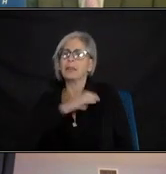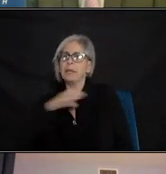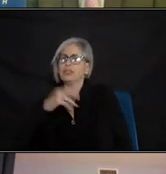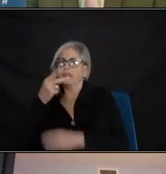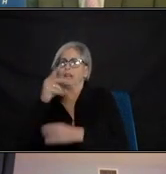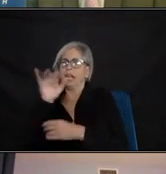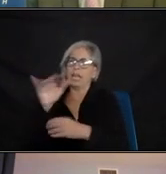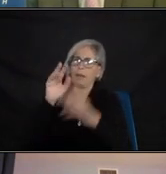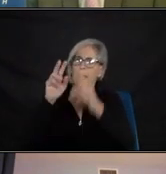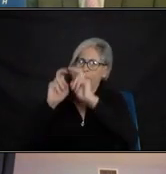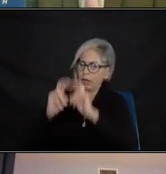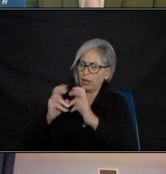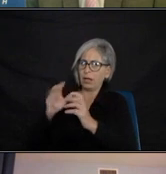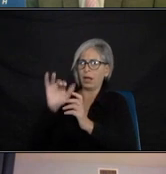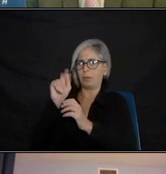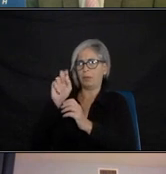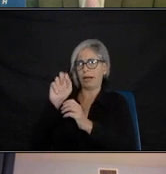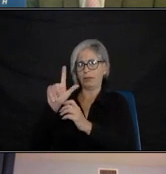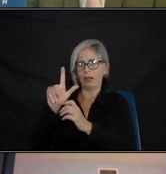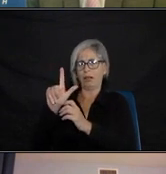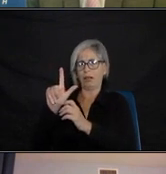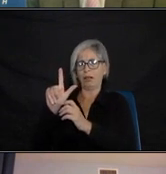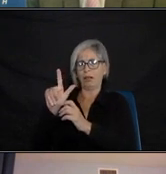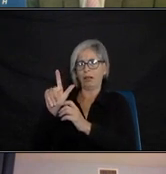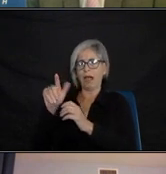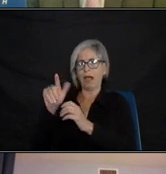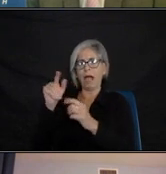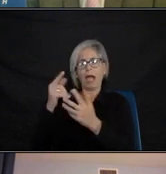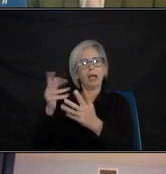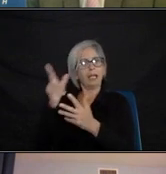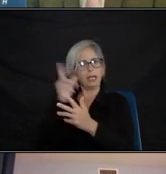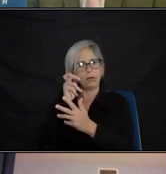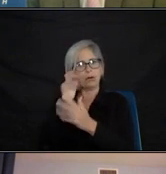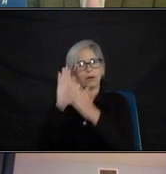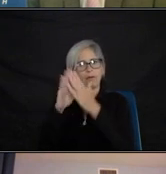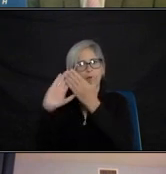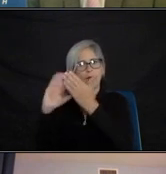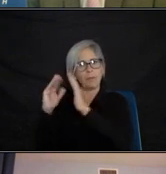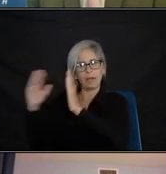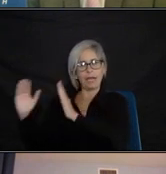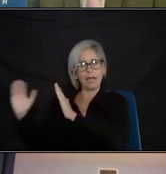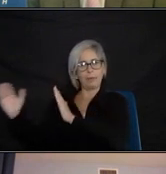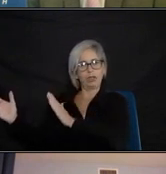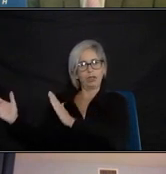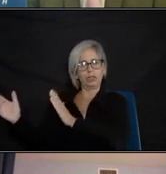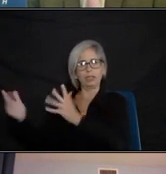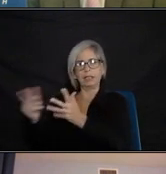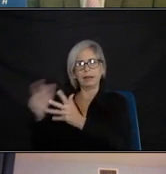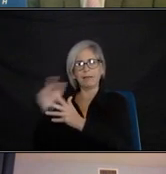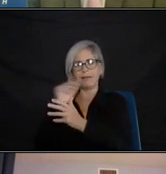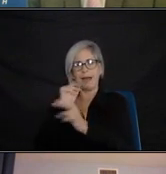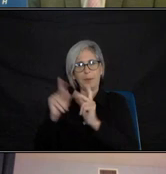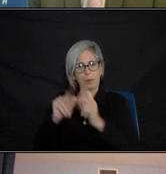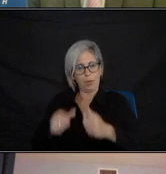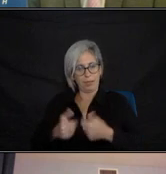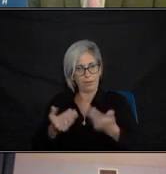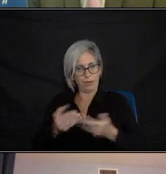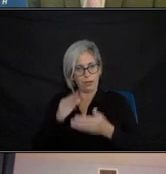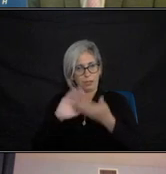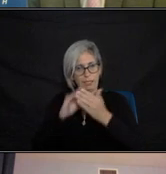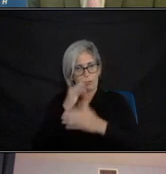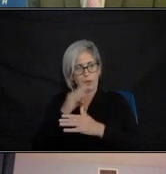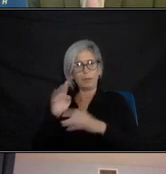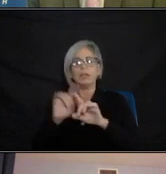appraisal. And, you know, after hearing from our neighbors, not necessarily residents of the city of Boynton Beach,